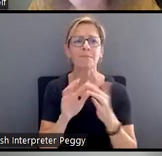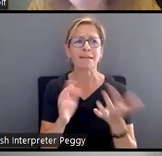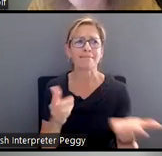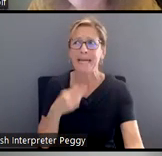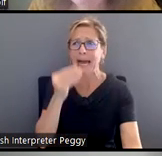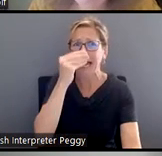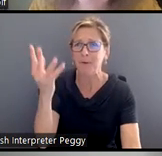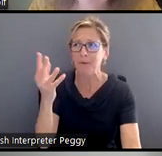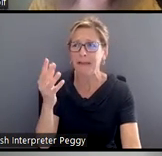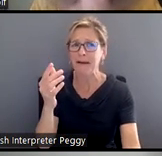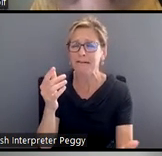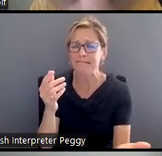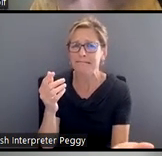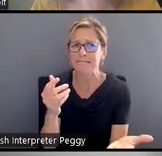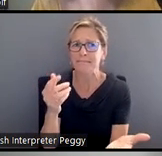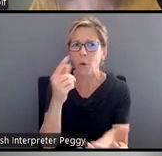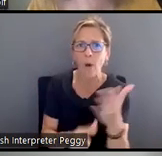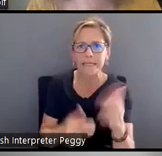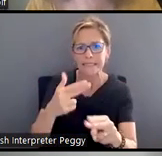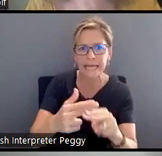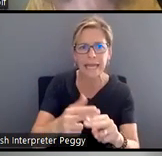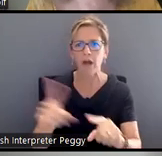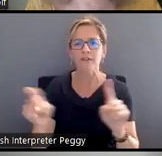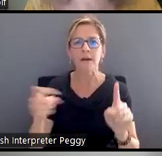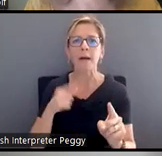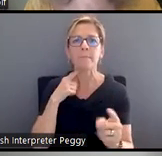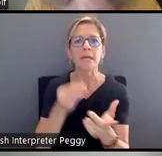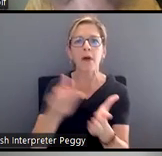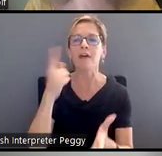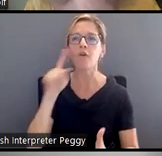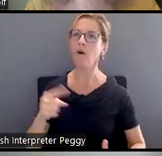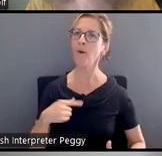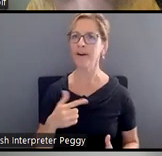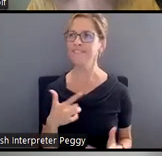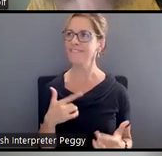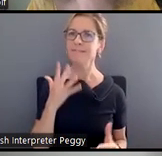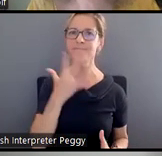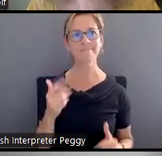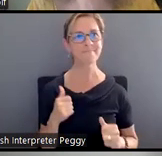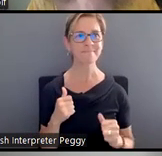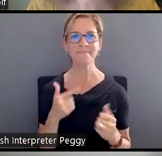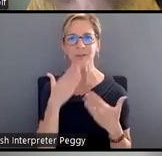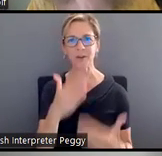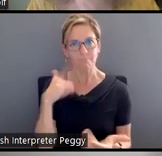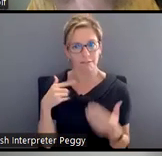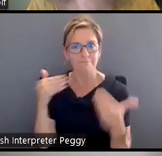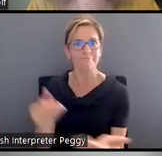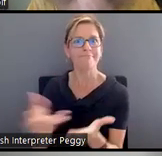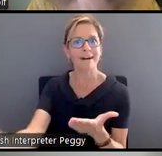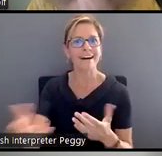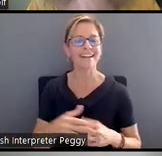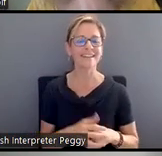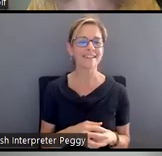foundation. I purchase something that makes me feel like it's going to smooth out my skin color and make me look younger, right? Why do we